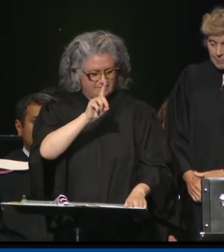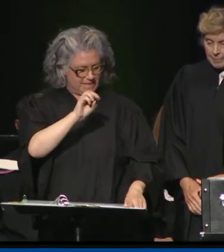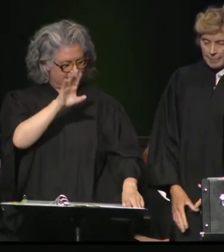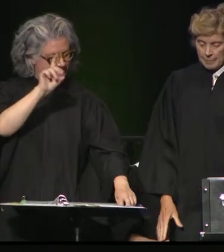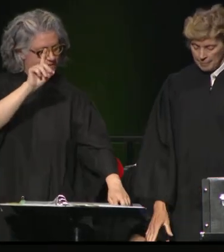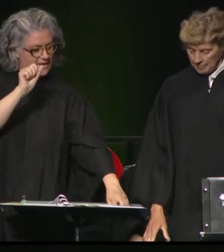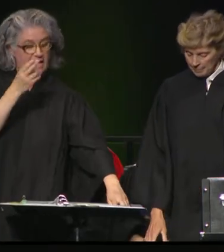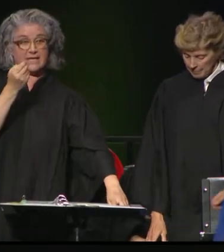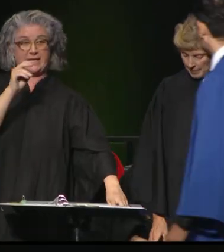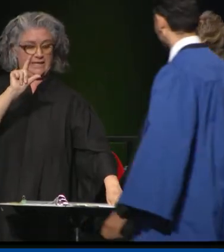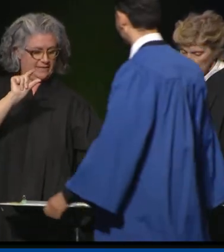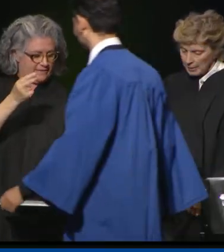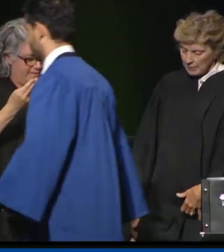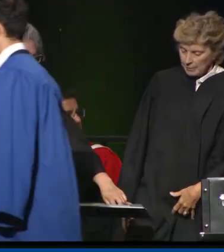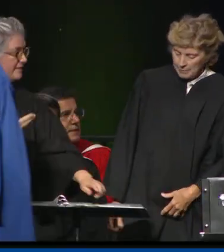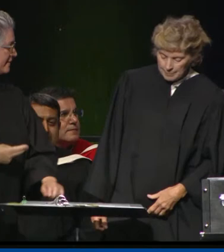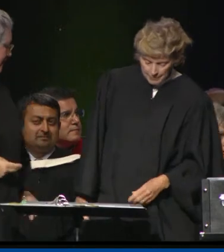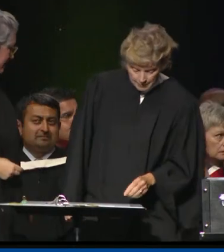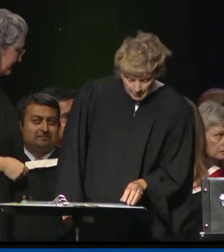Sam Biden.